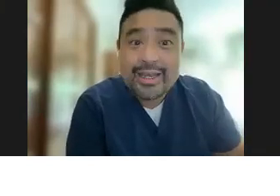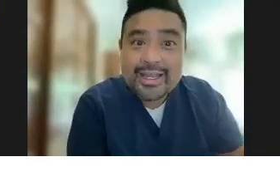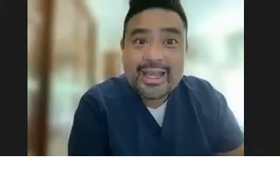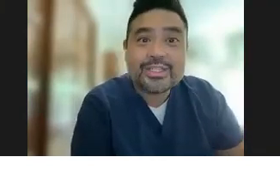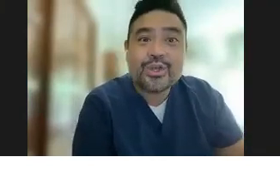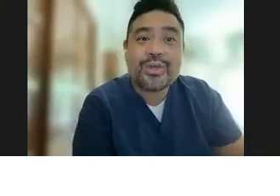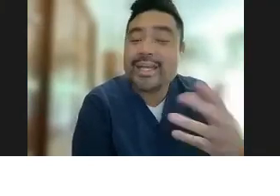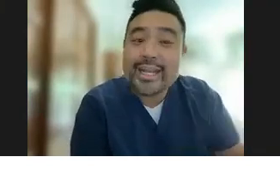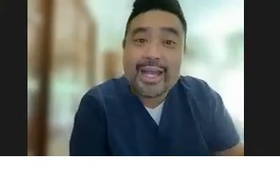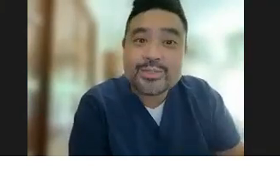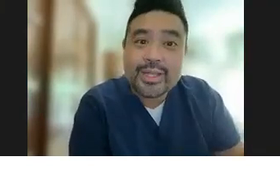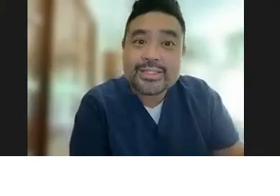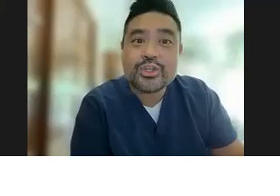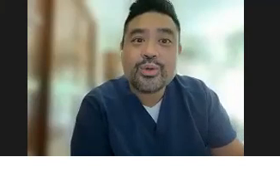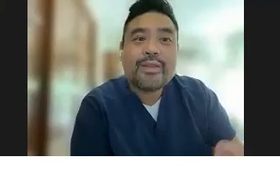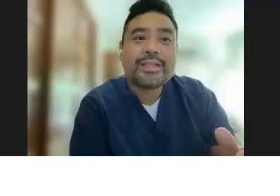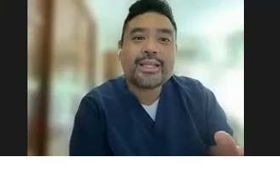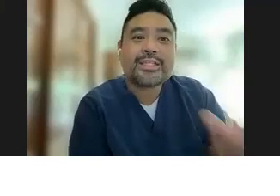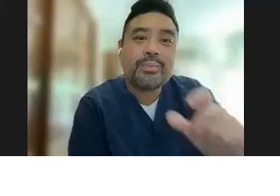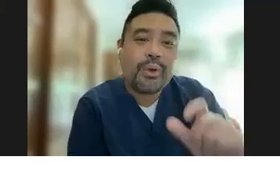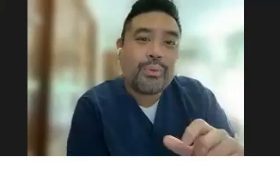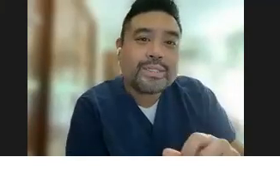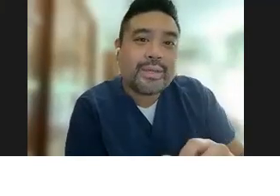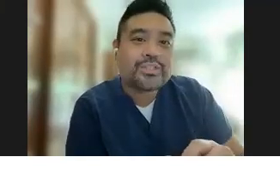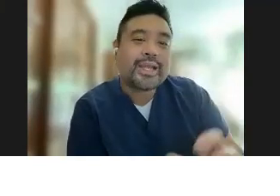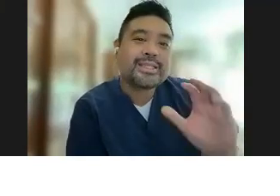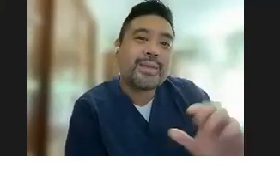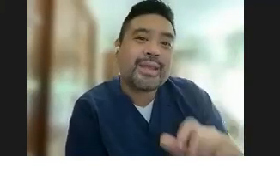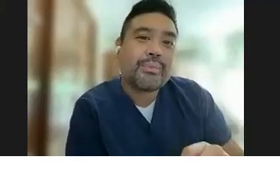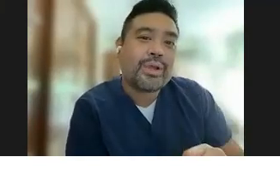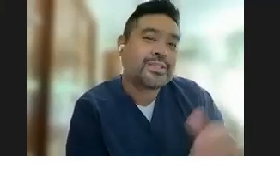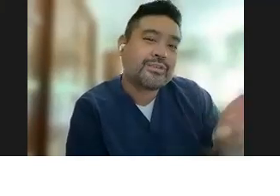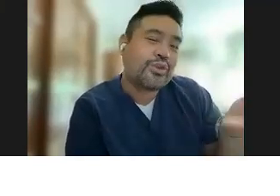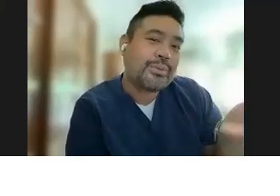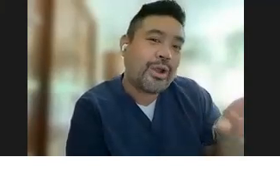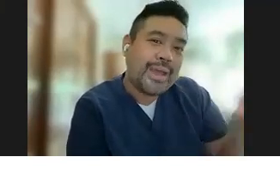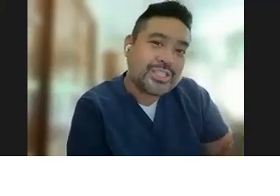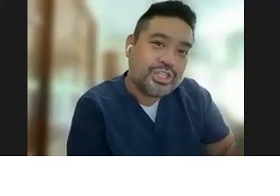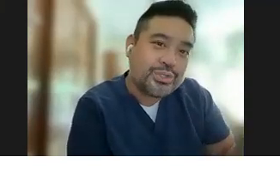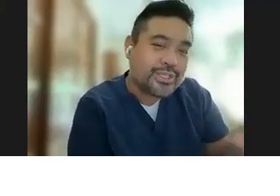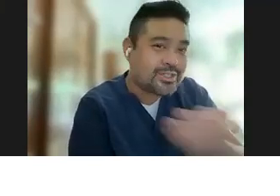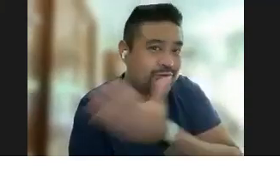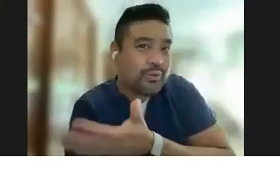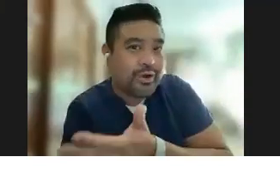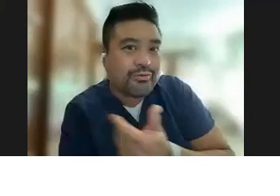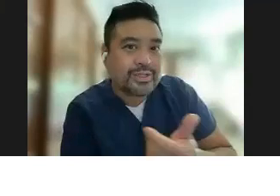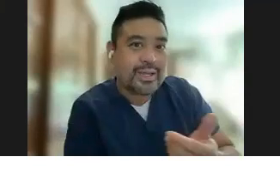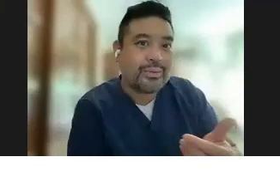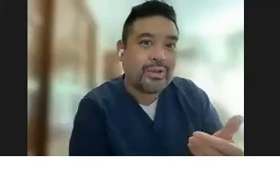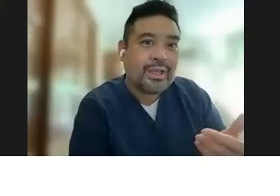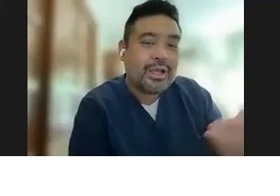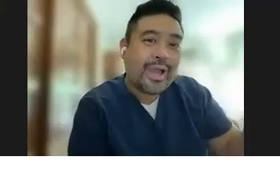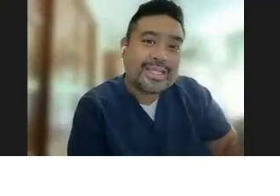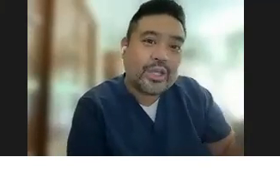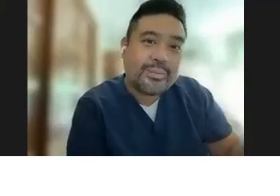were fine. And so they didn't get hospitalized. And so that's an important point to make. So I guess I'm making that point, is if you compare Massachusetts to Florida, for